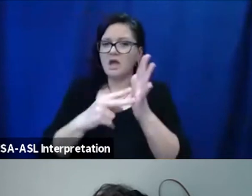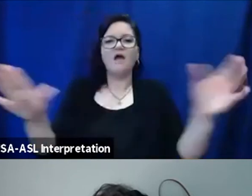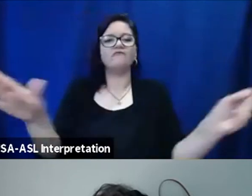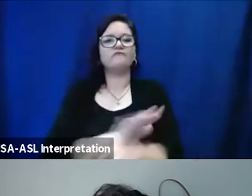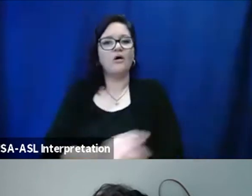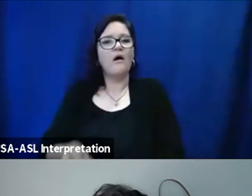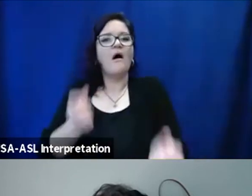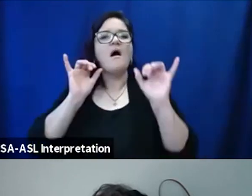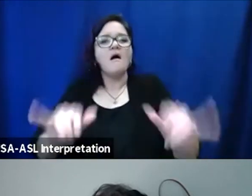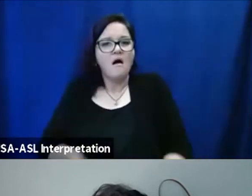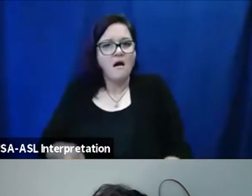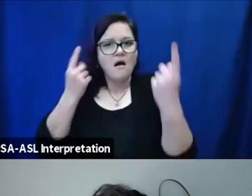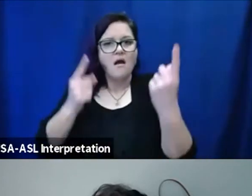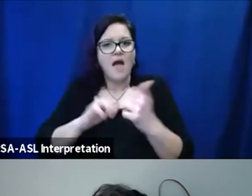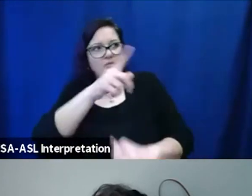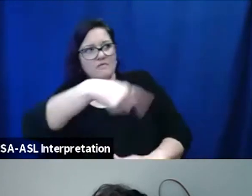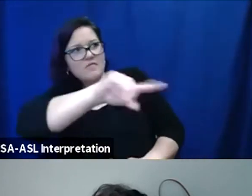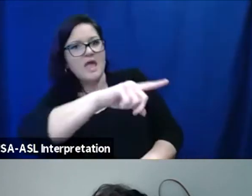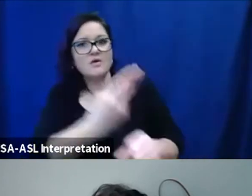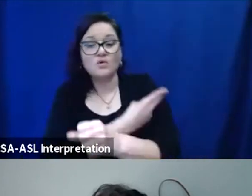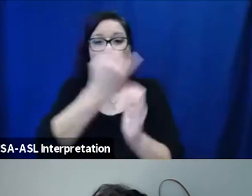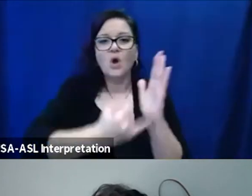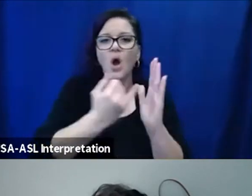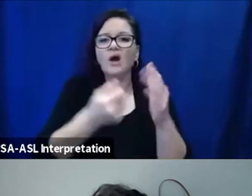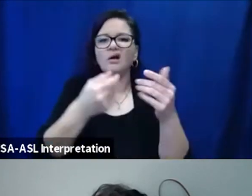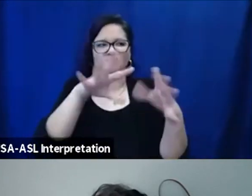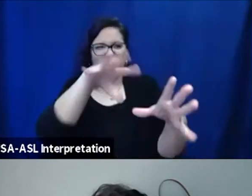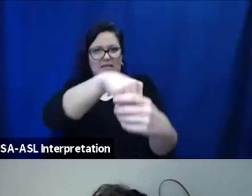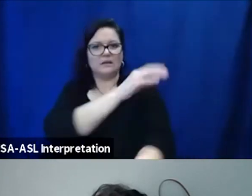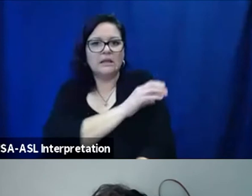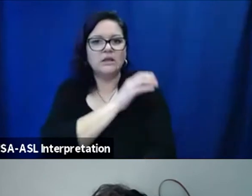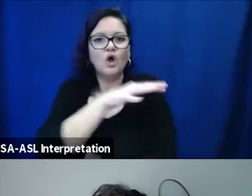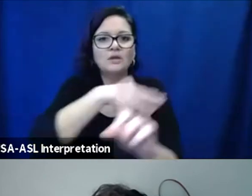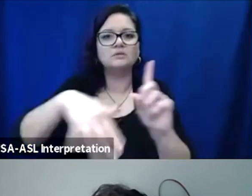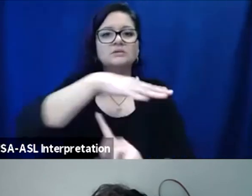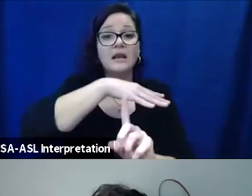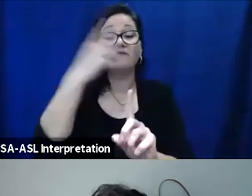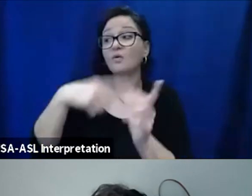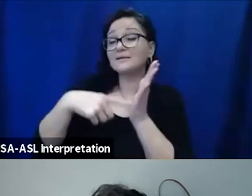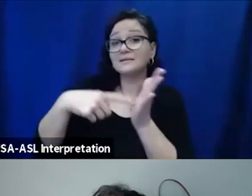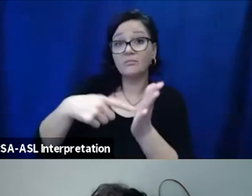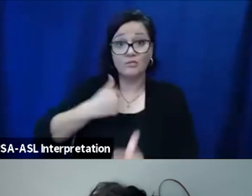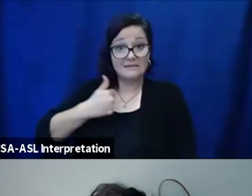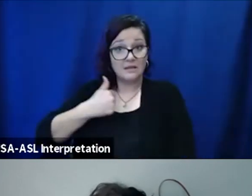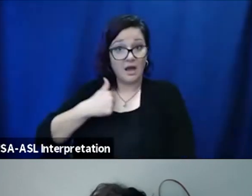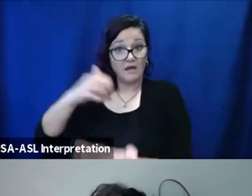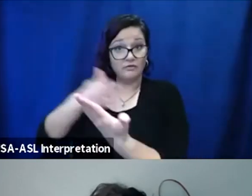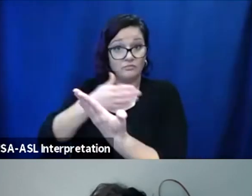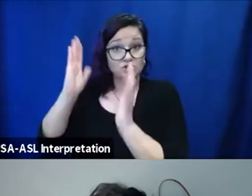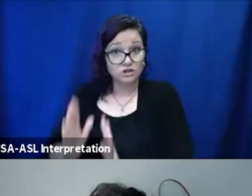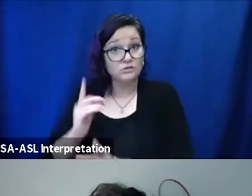understand how they utilize art in the clinical setting. For instance, being a music person myself, my